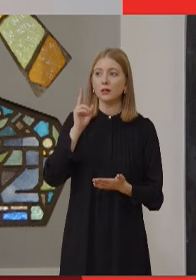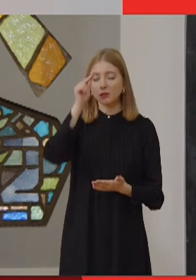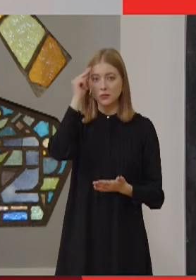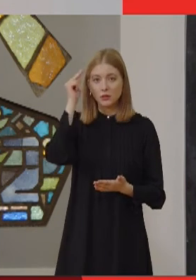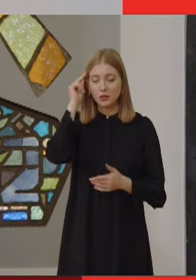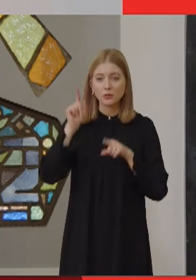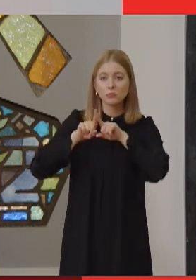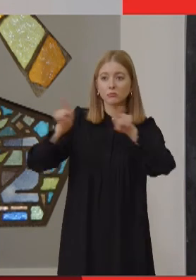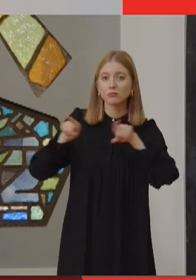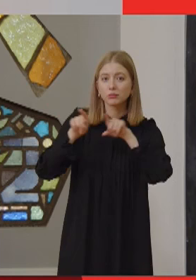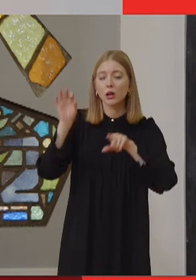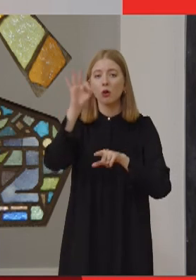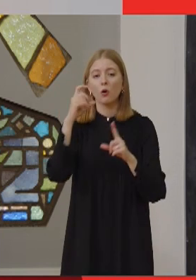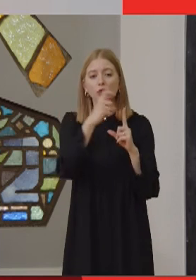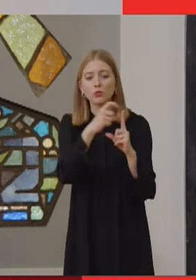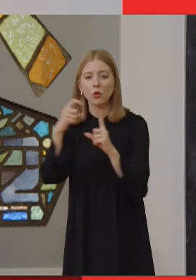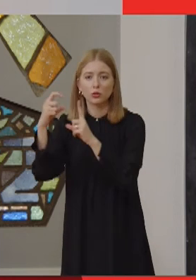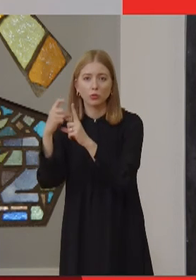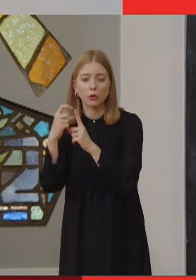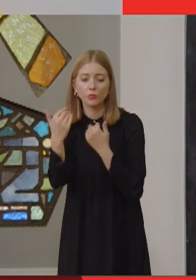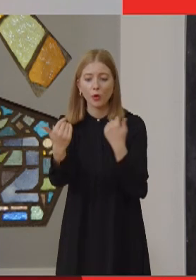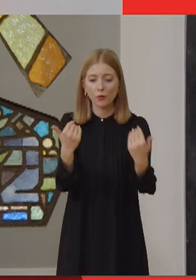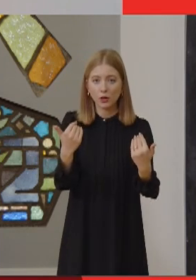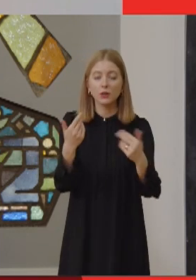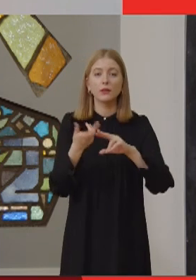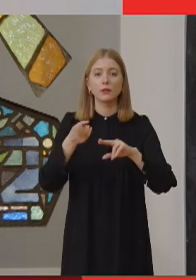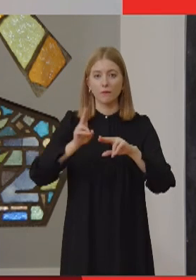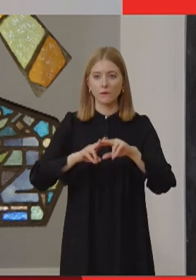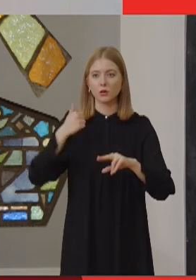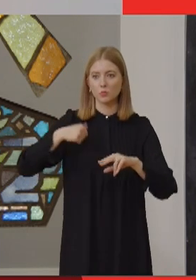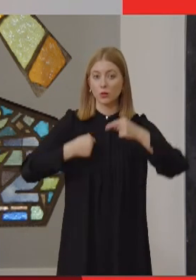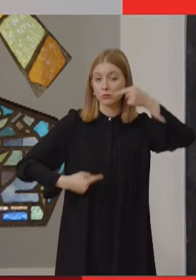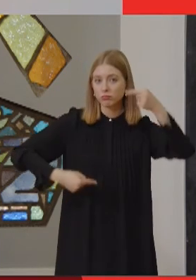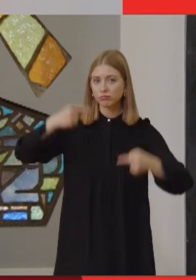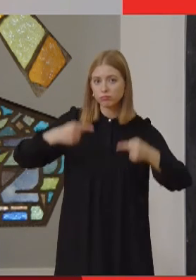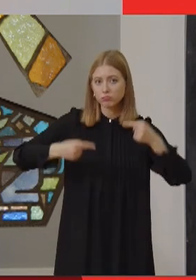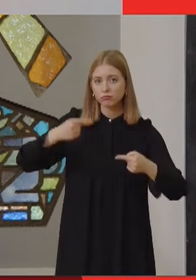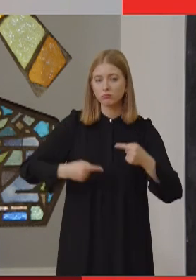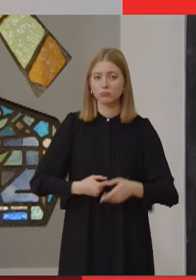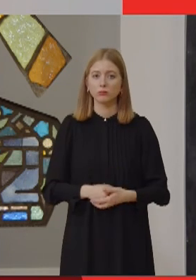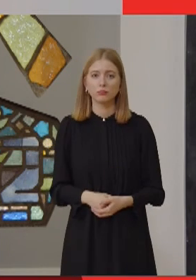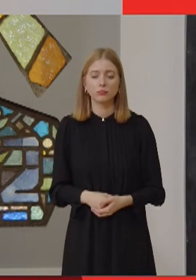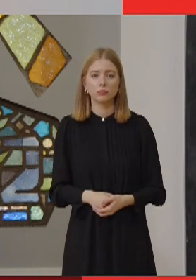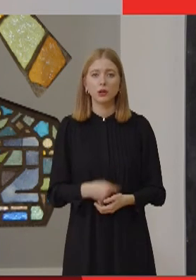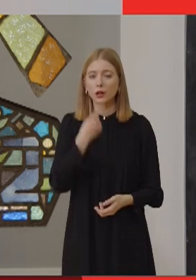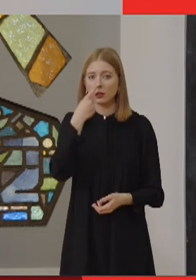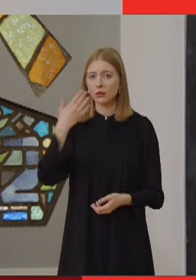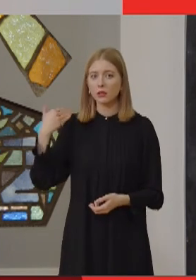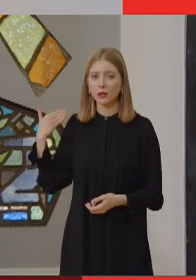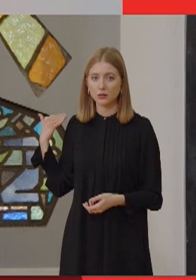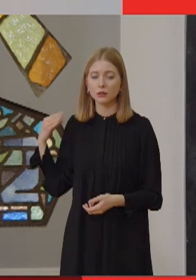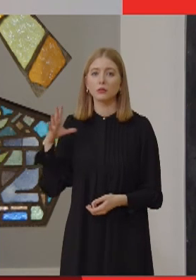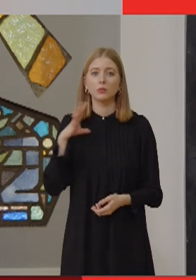conventions, but the remaining part would have some arguments. This is a natural process.